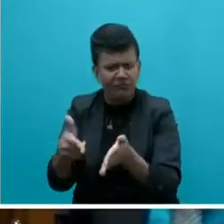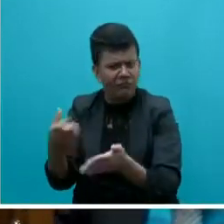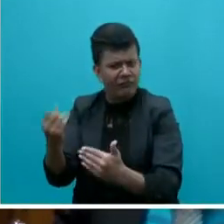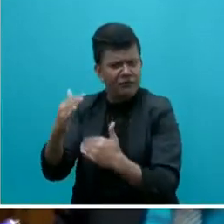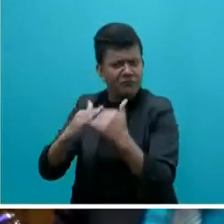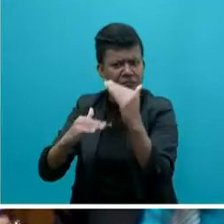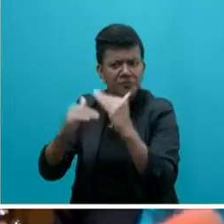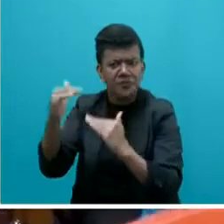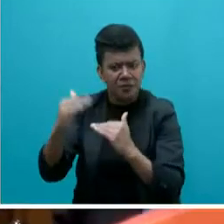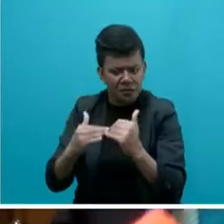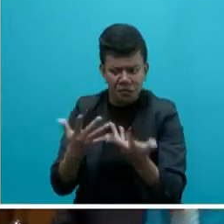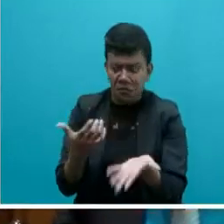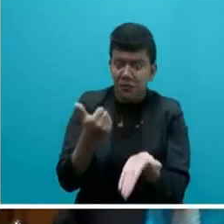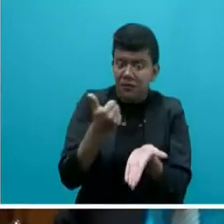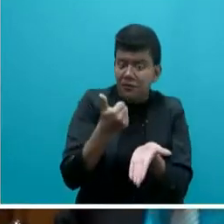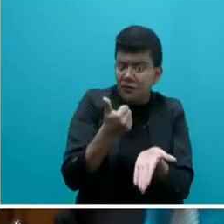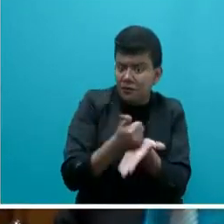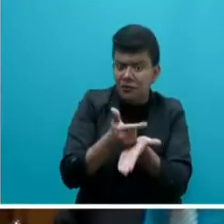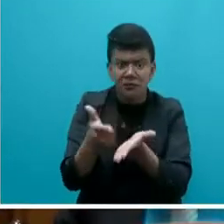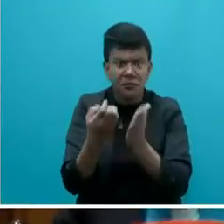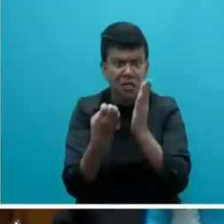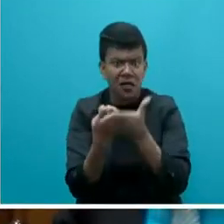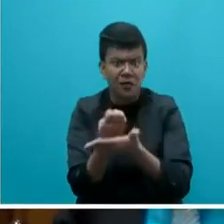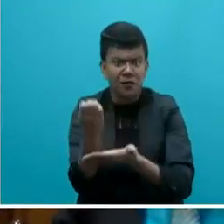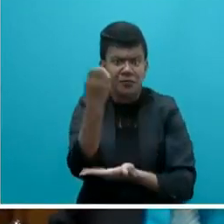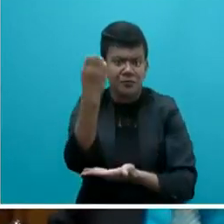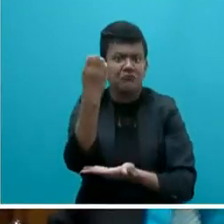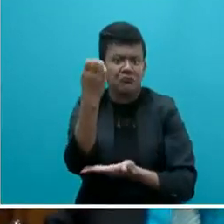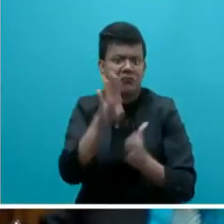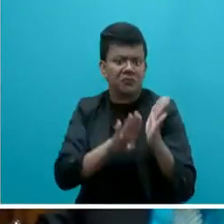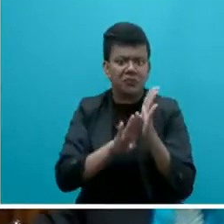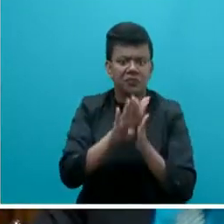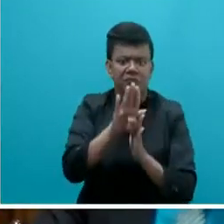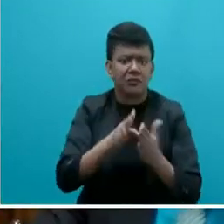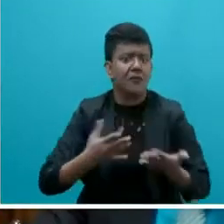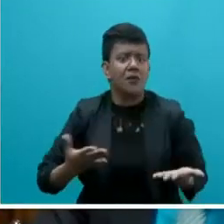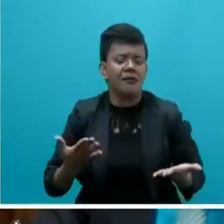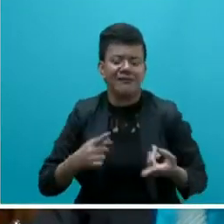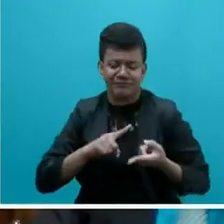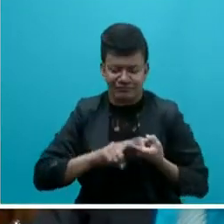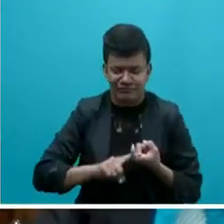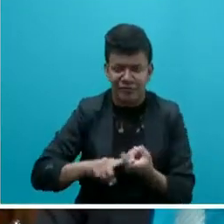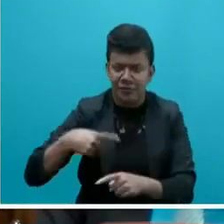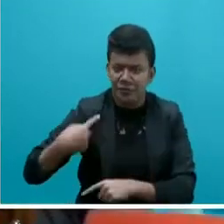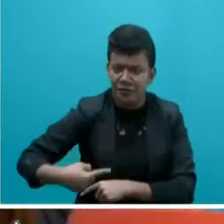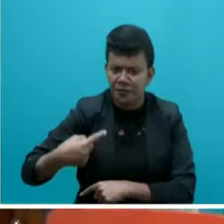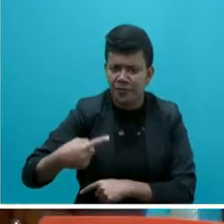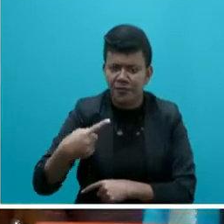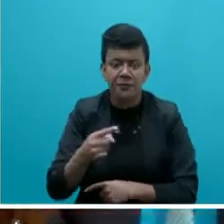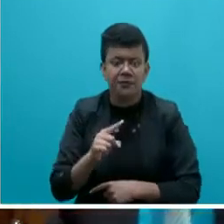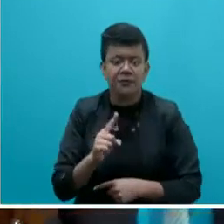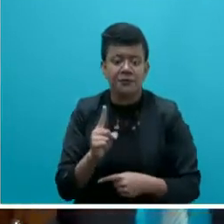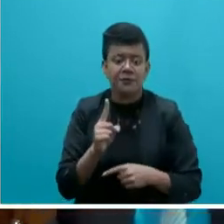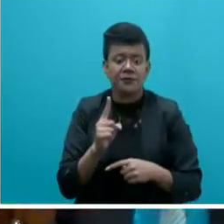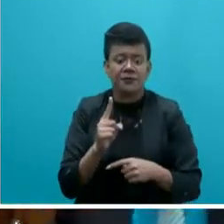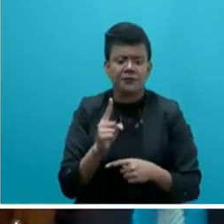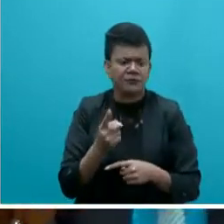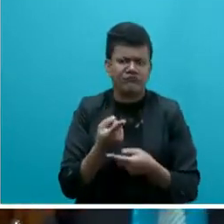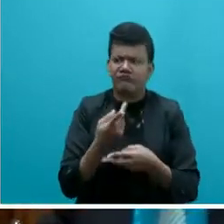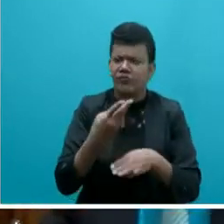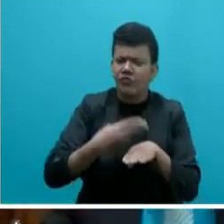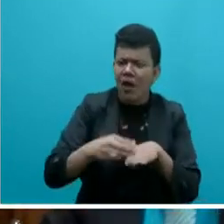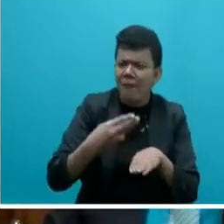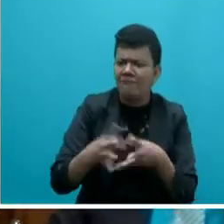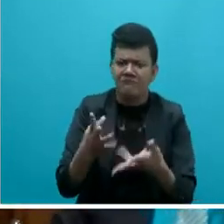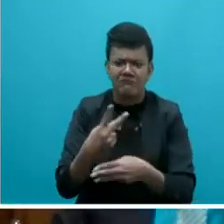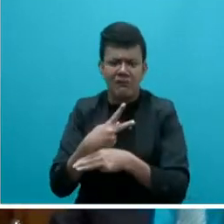supporting economic growth by sustaining crop production and productivity, tourism development and food security. It is